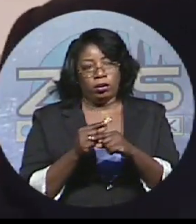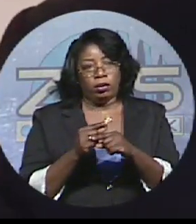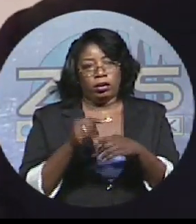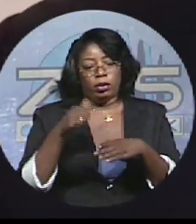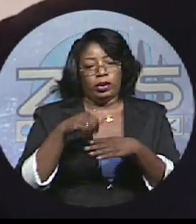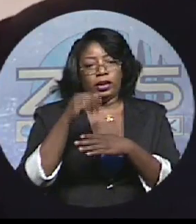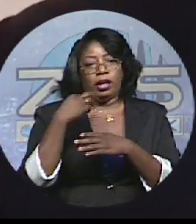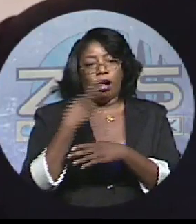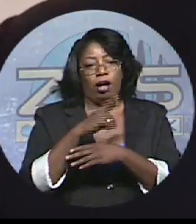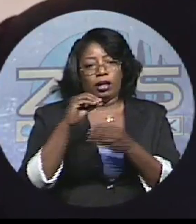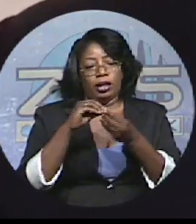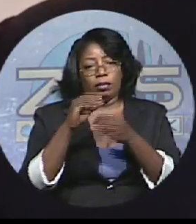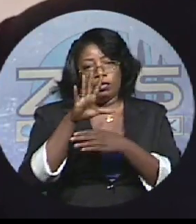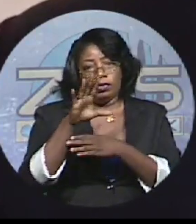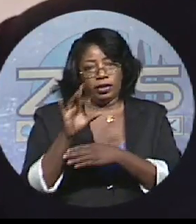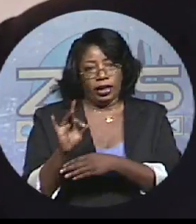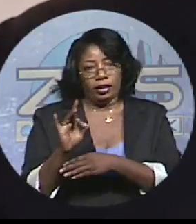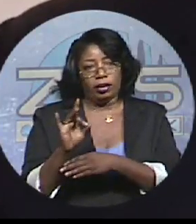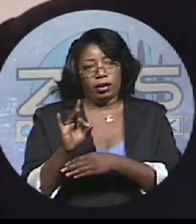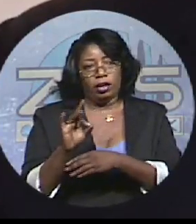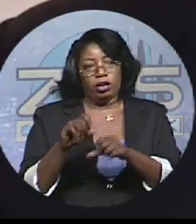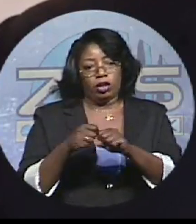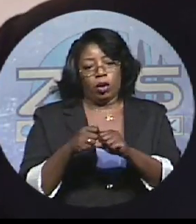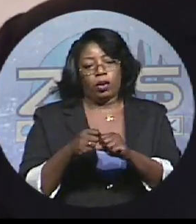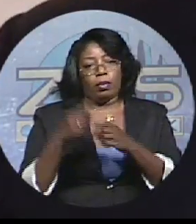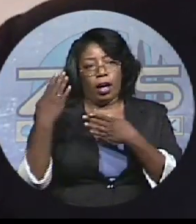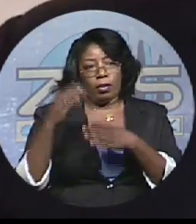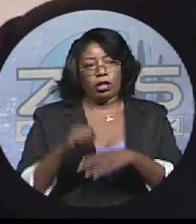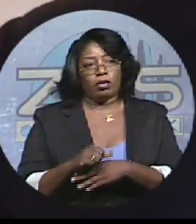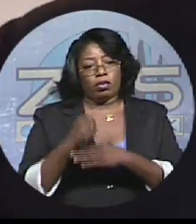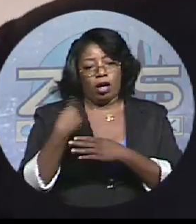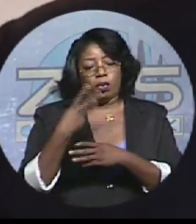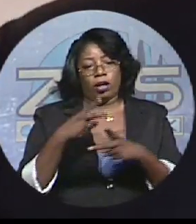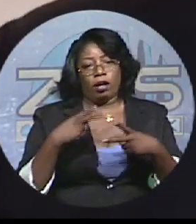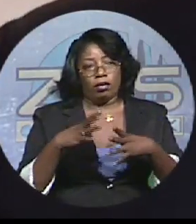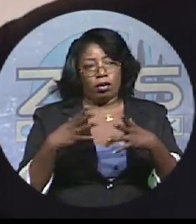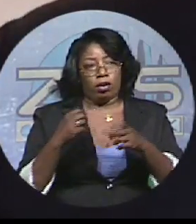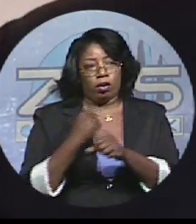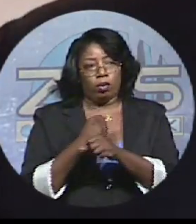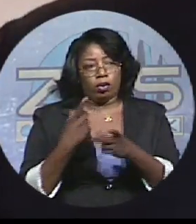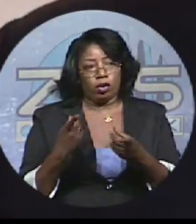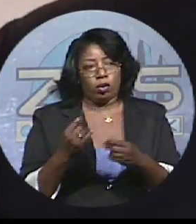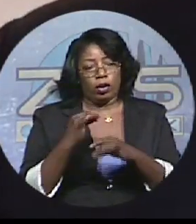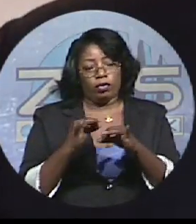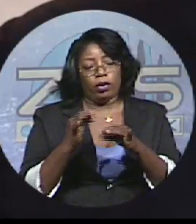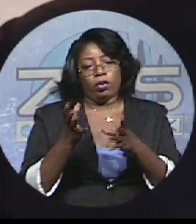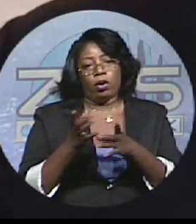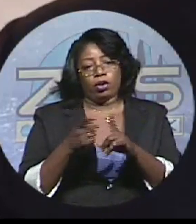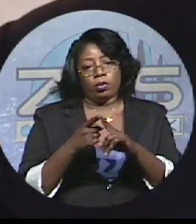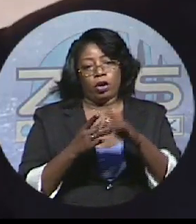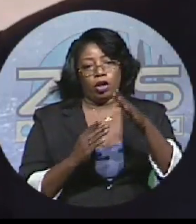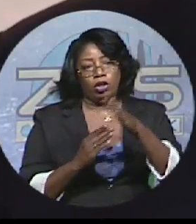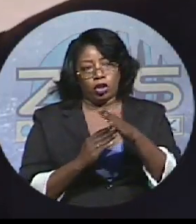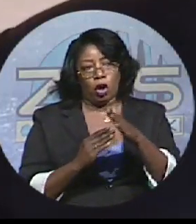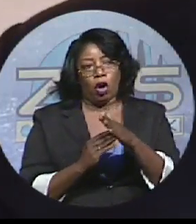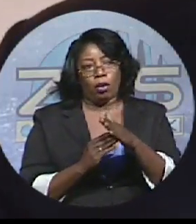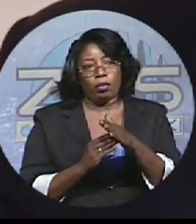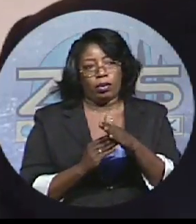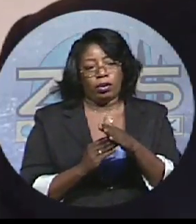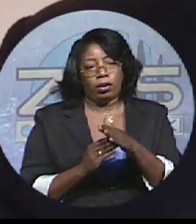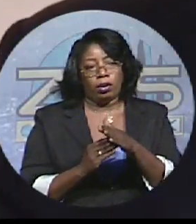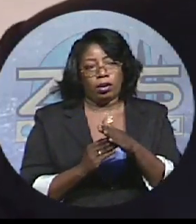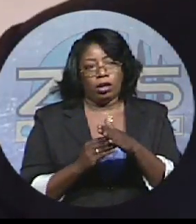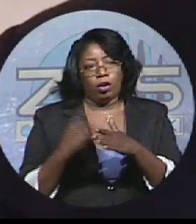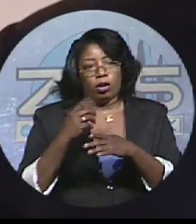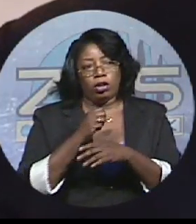So I think the Bahamas should be very proud. We have work to do. And if we're going to be on top of the list, you have to ensure you have the inventory, you have